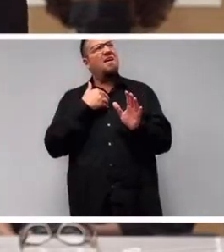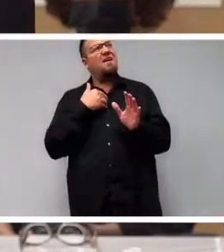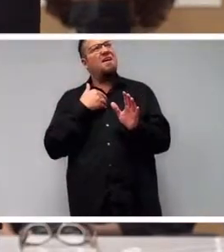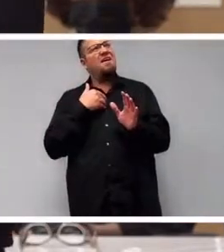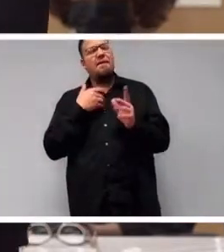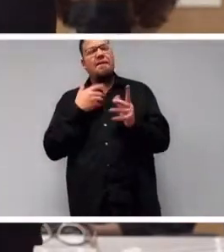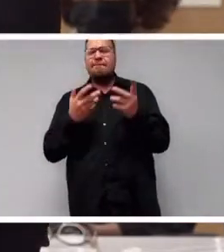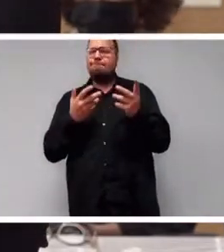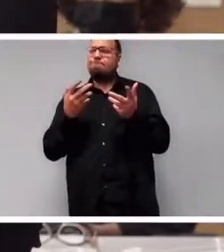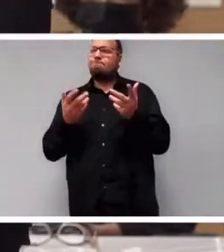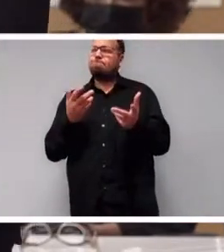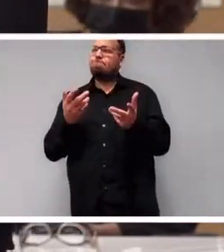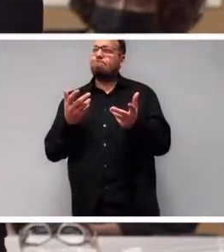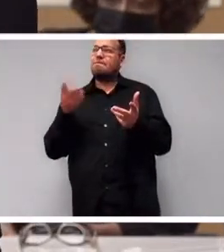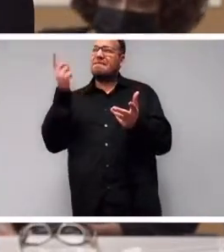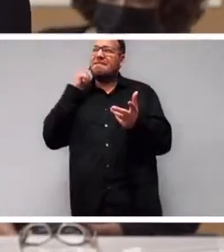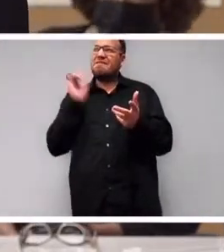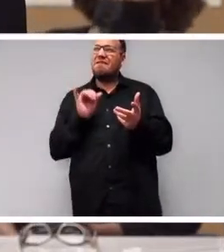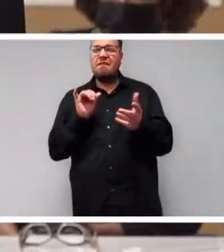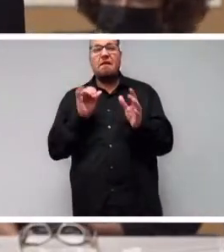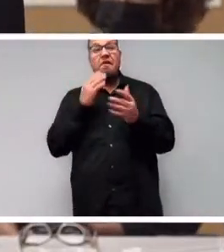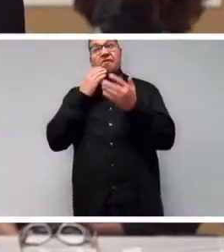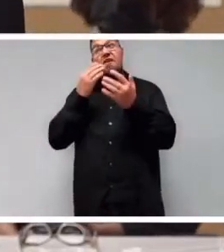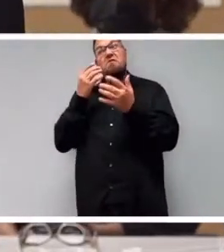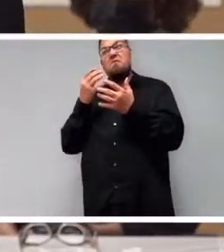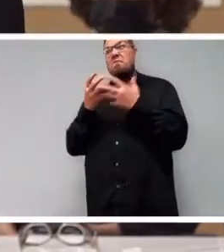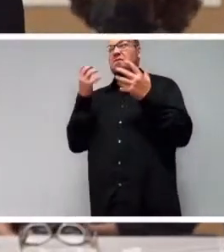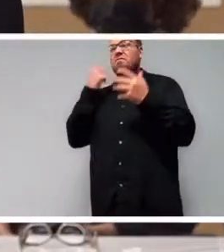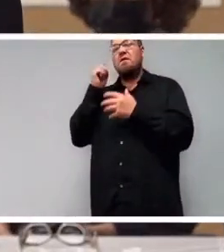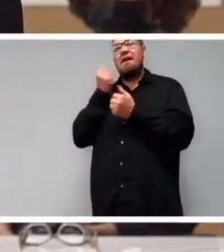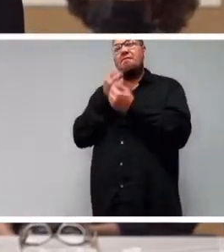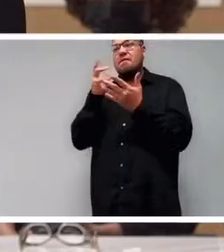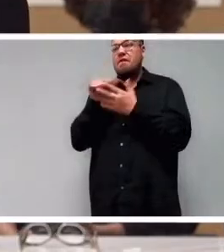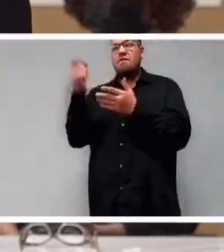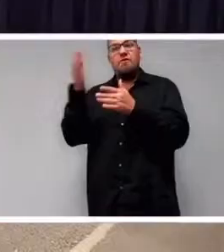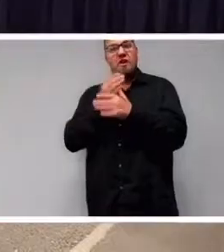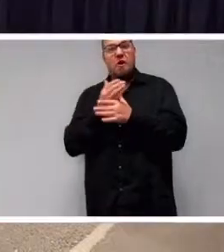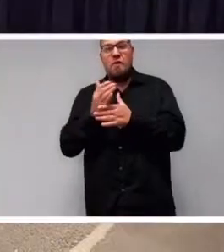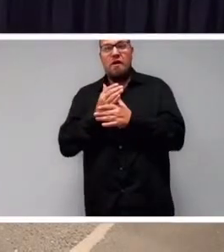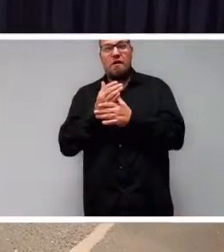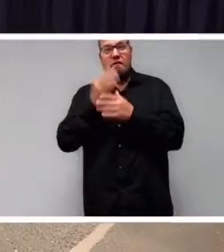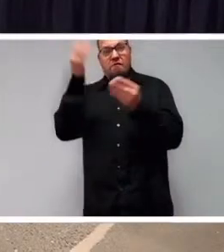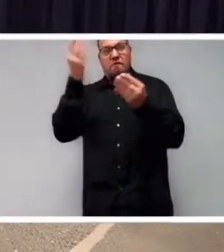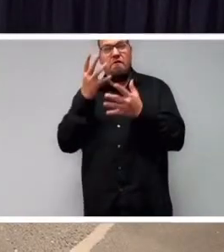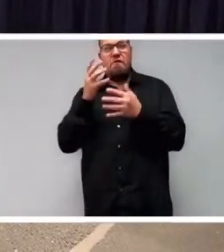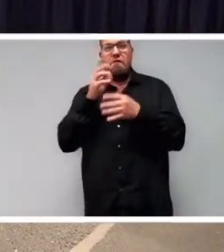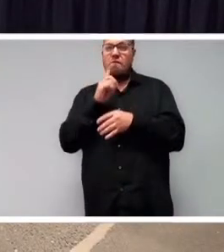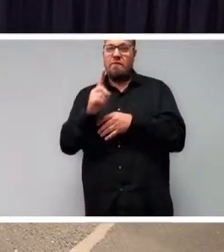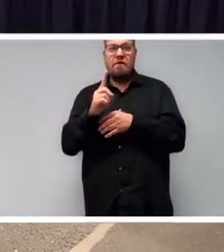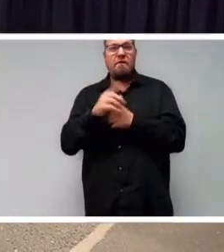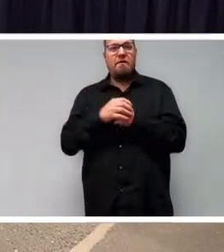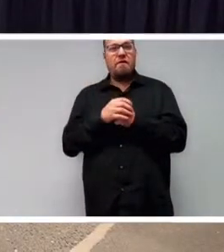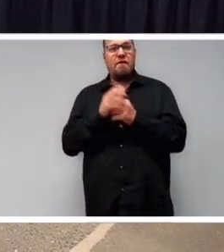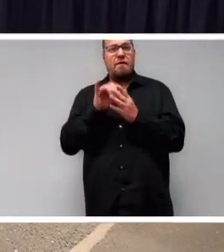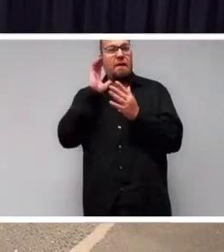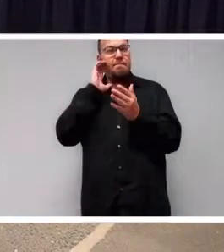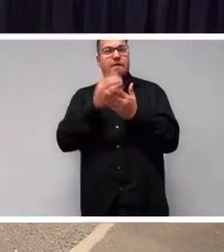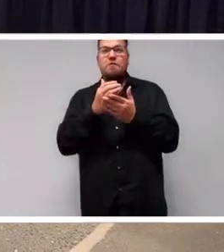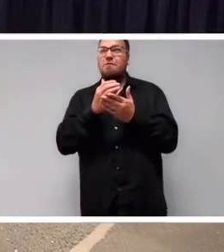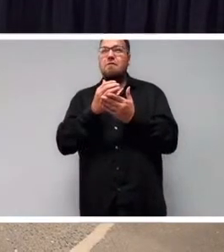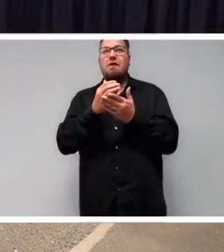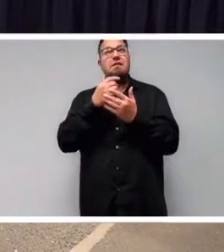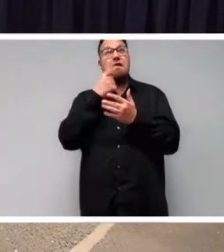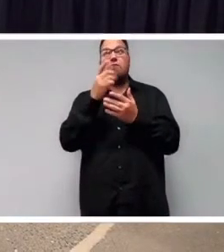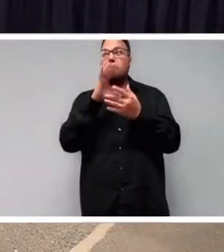it sounds like, thank you so much for everything that you've shared. Really, the pictures tell a story. So I